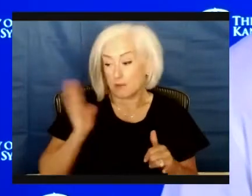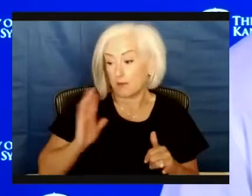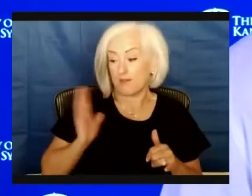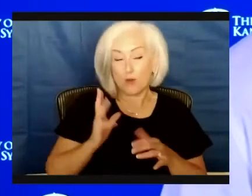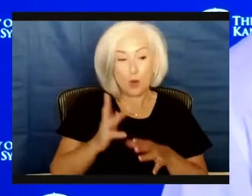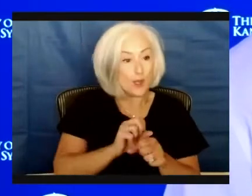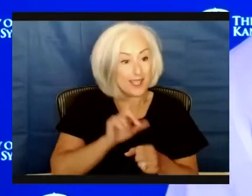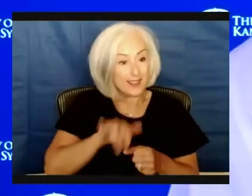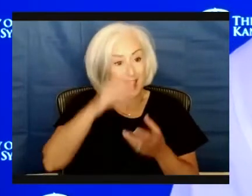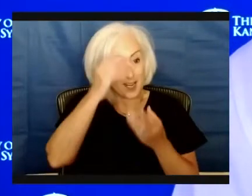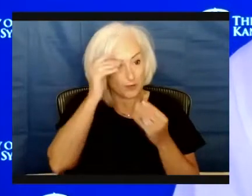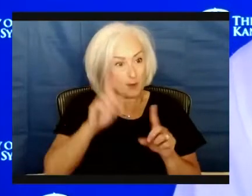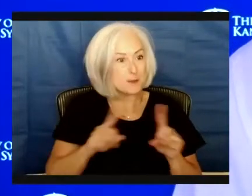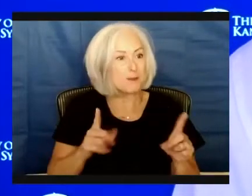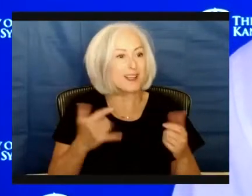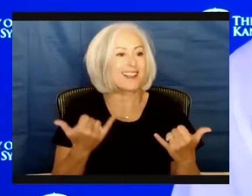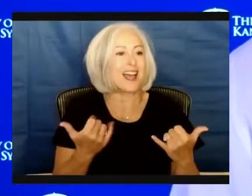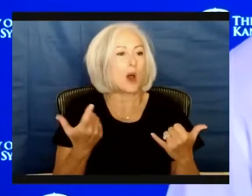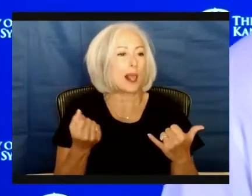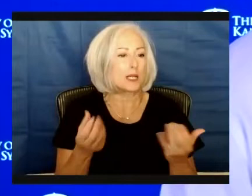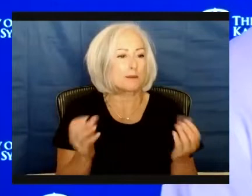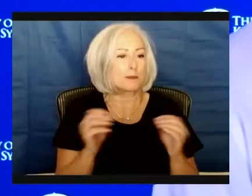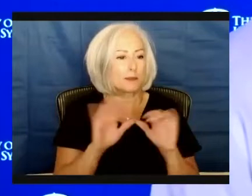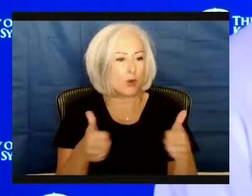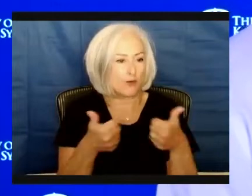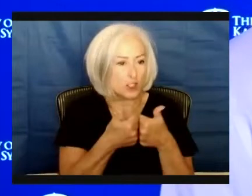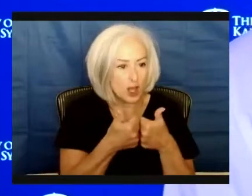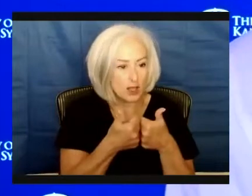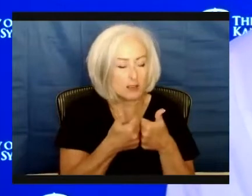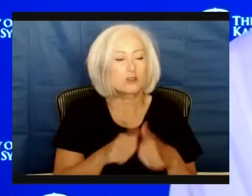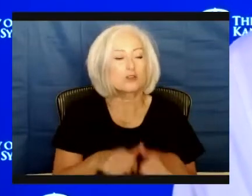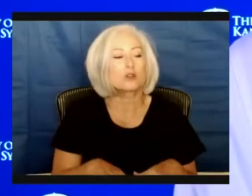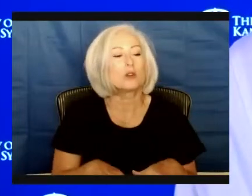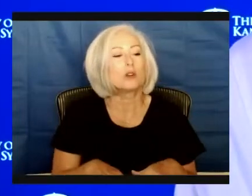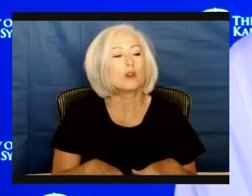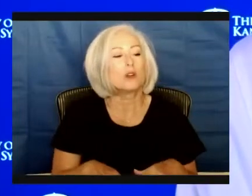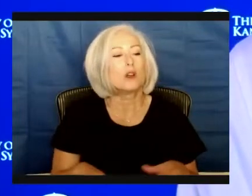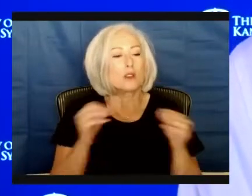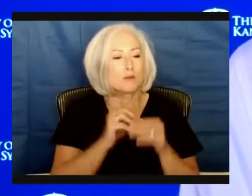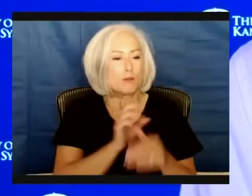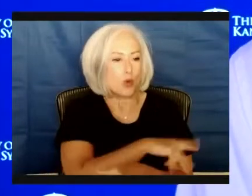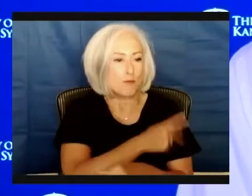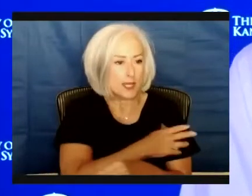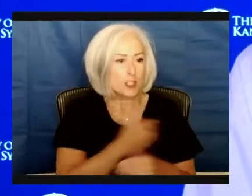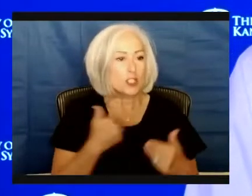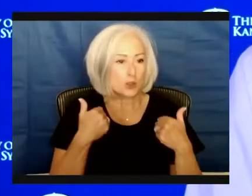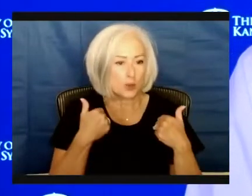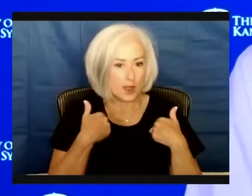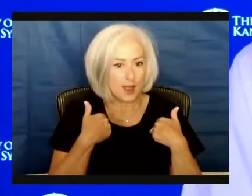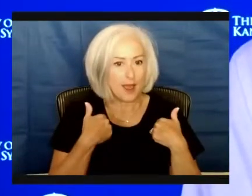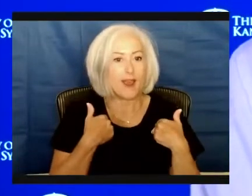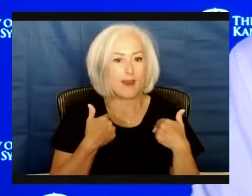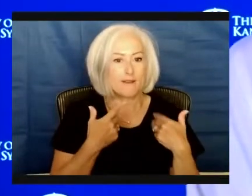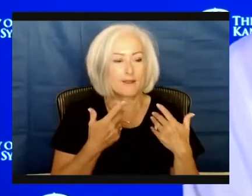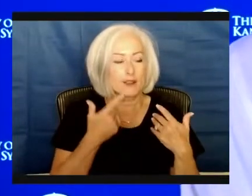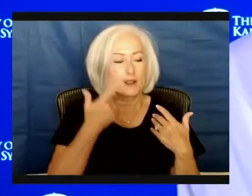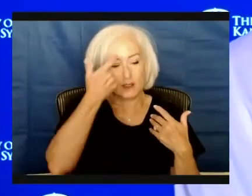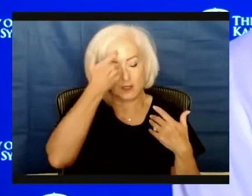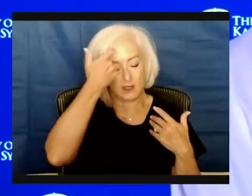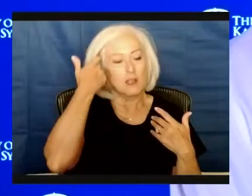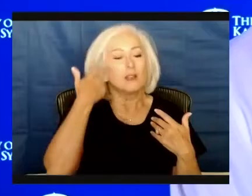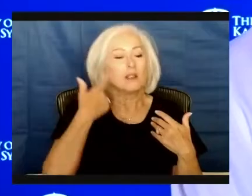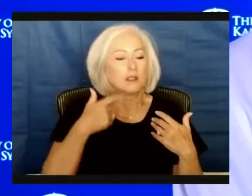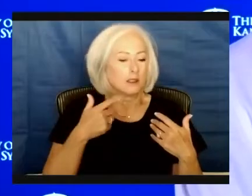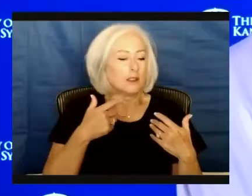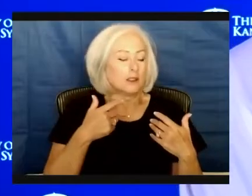as we get more patients. Because it is done manually, we will try to track that stuff